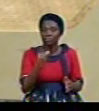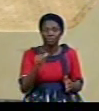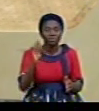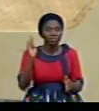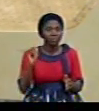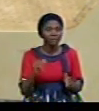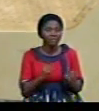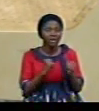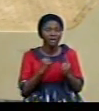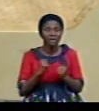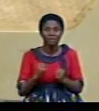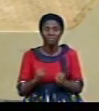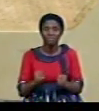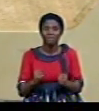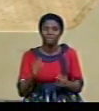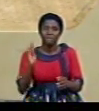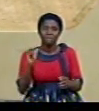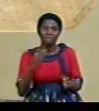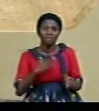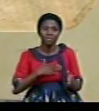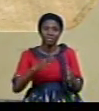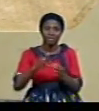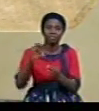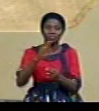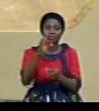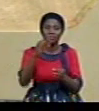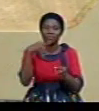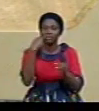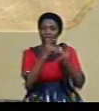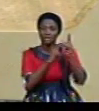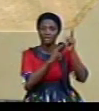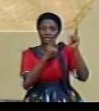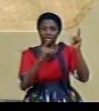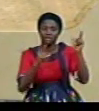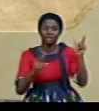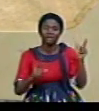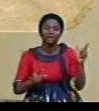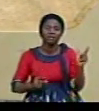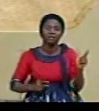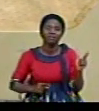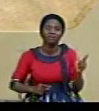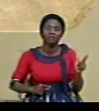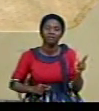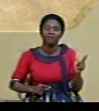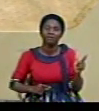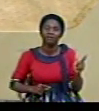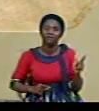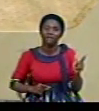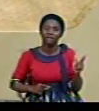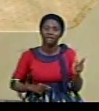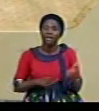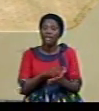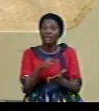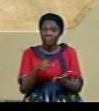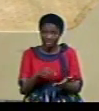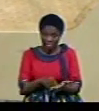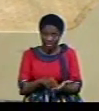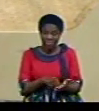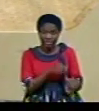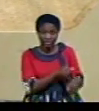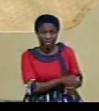my mind by my spirit says the Lord this mountain